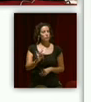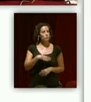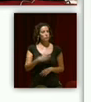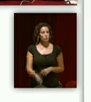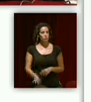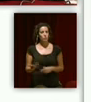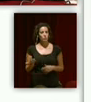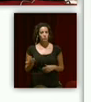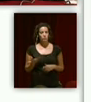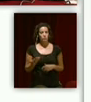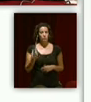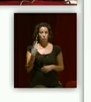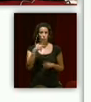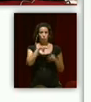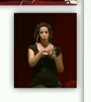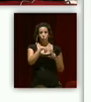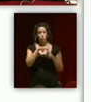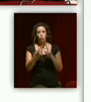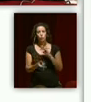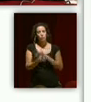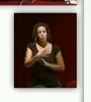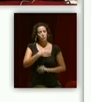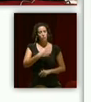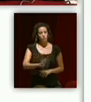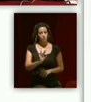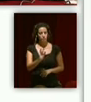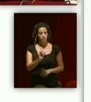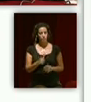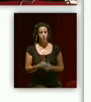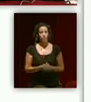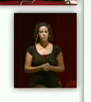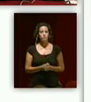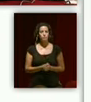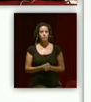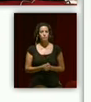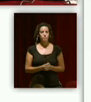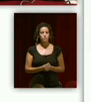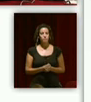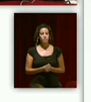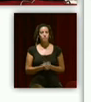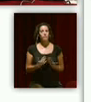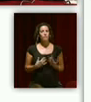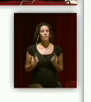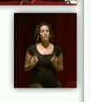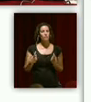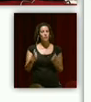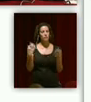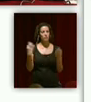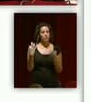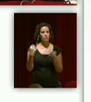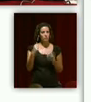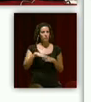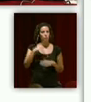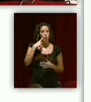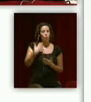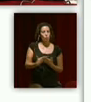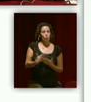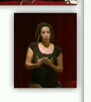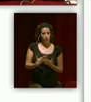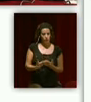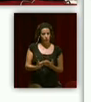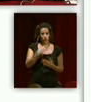conclusion, can we create apps? Yes, of course. With these two tools, quite easily. Now, what are